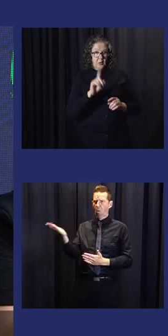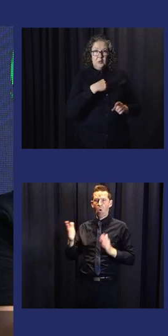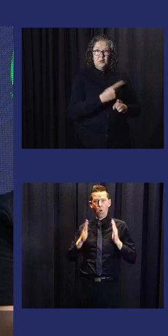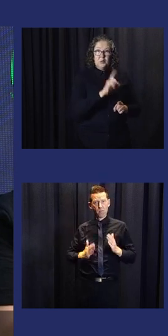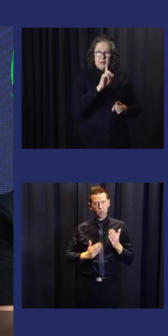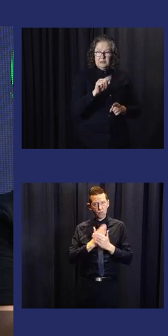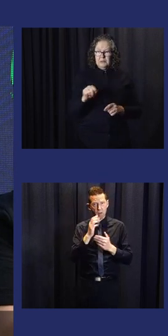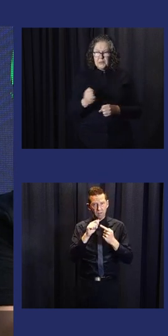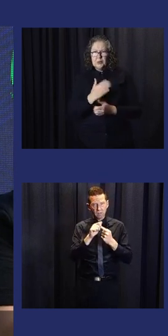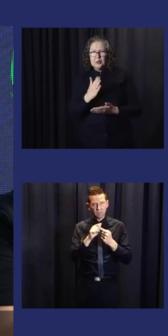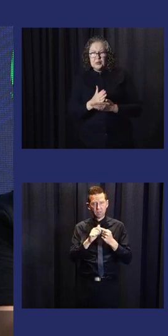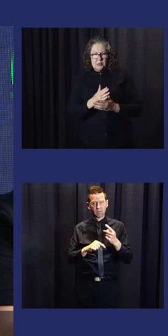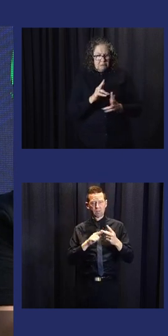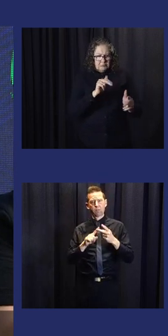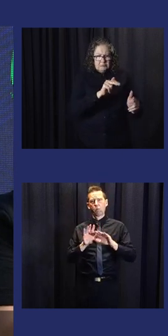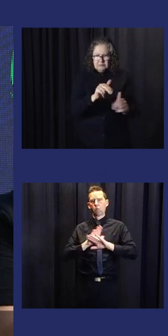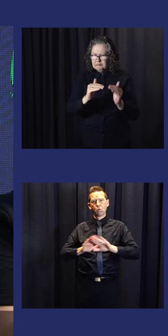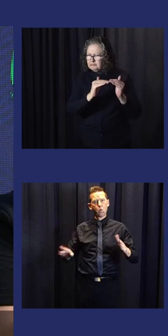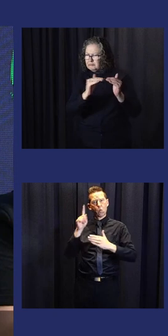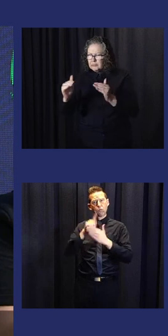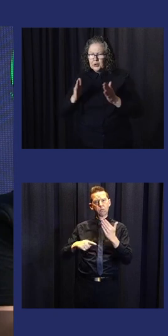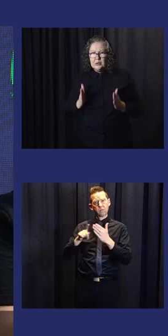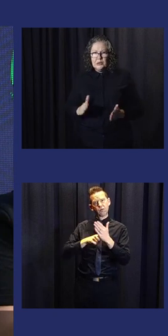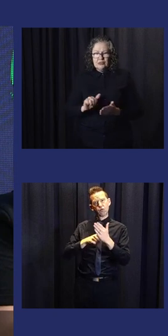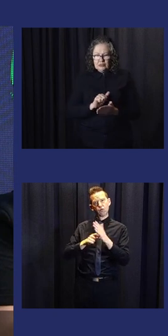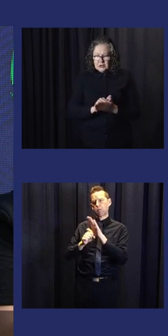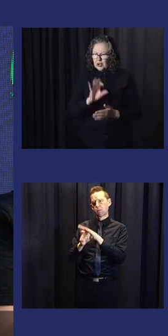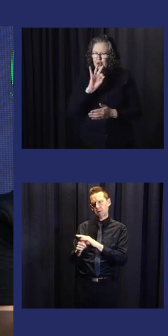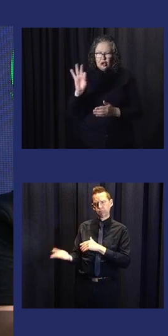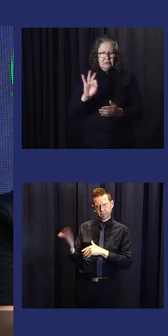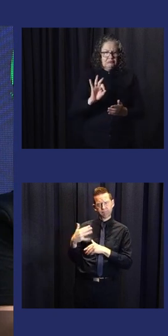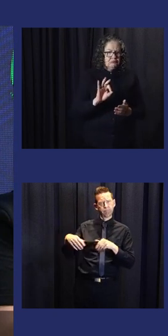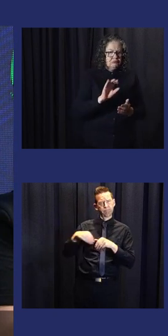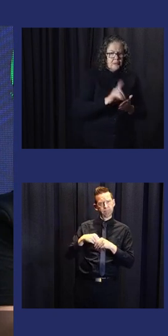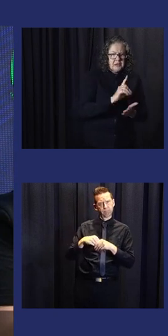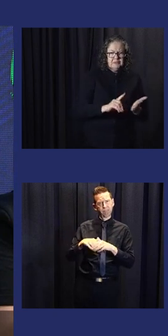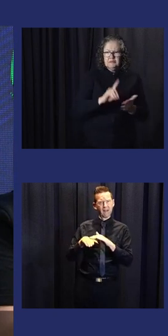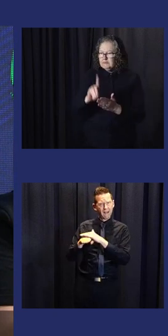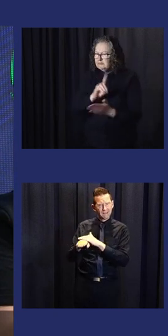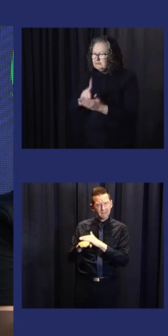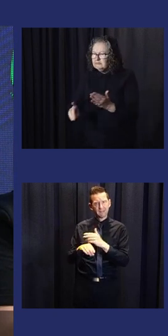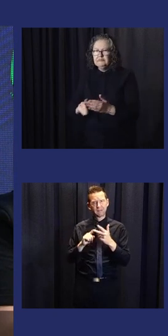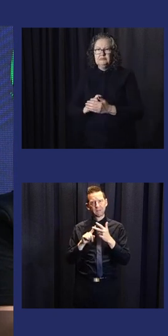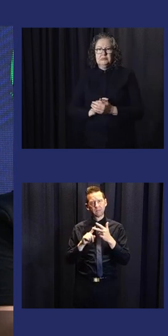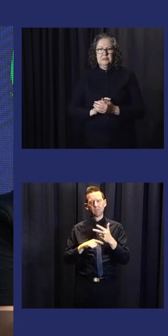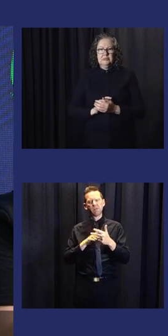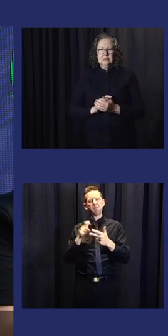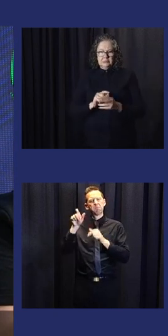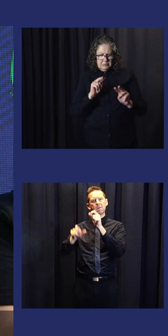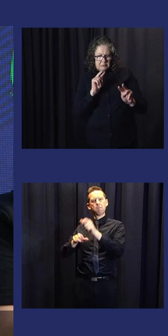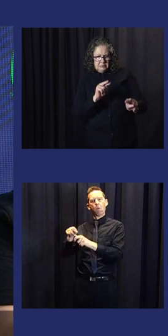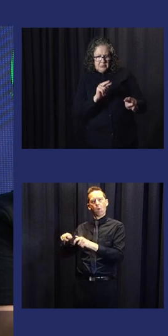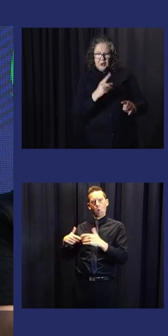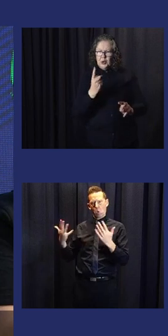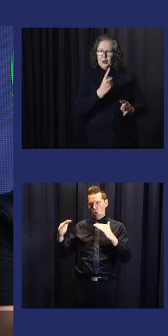human rights, inclusive, accessible, and non-discriminatory participation, paying attention to people disproportionately affected